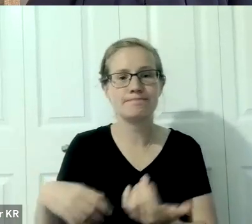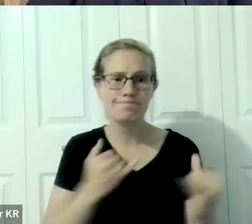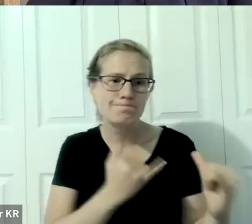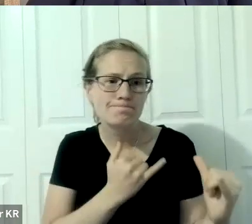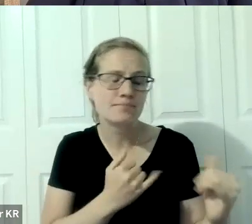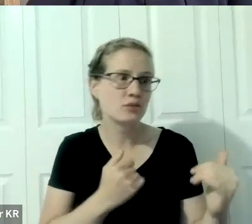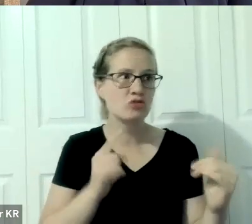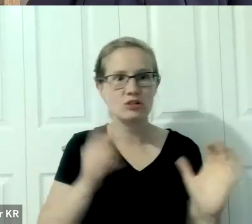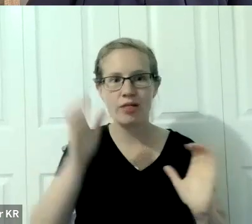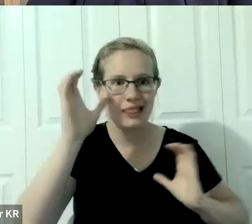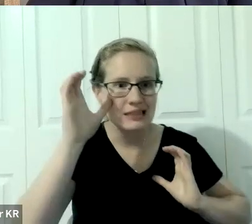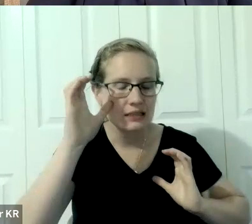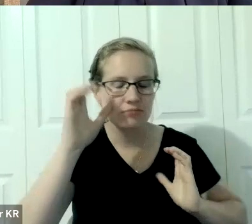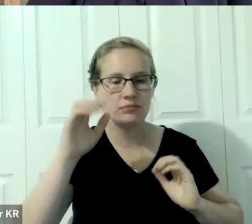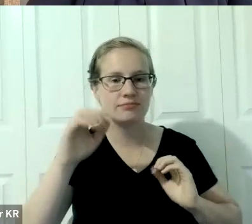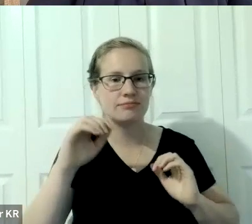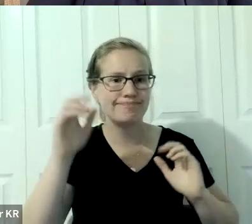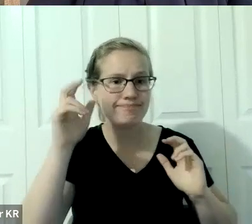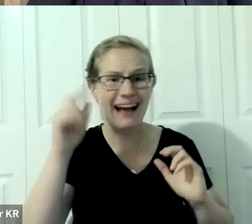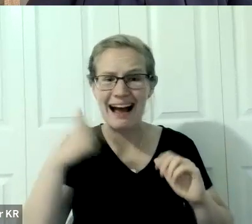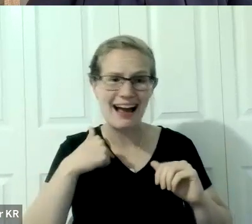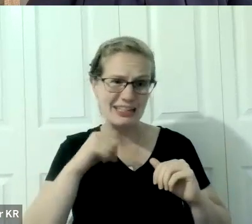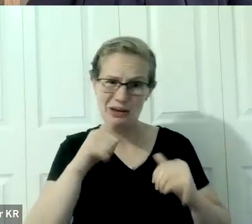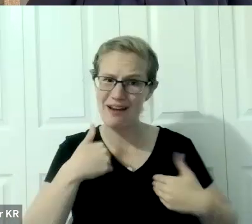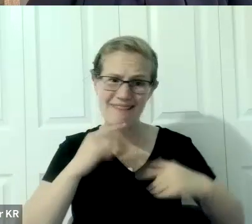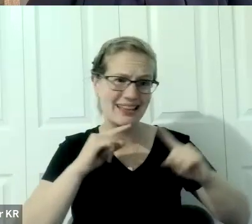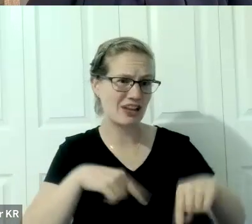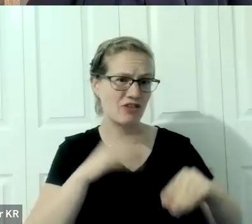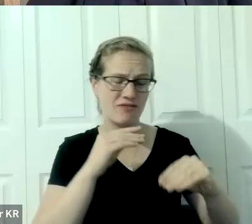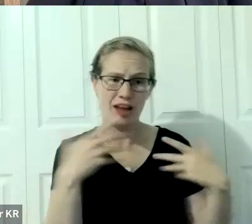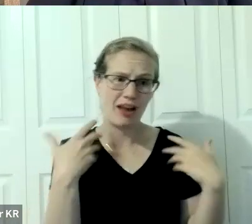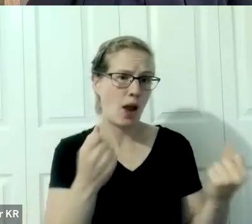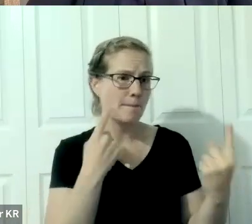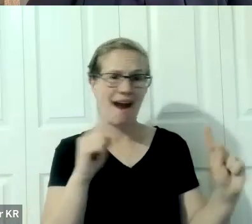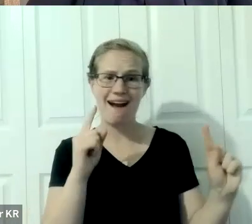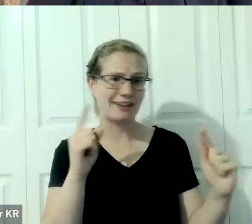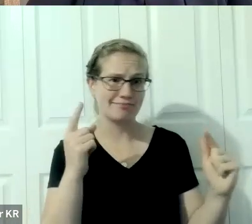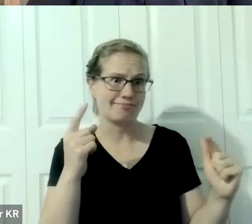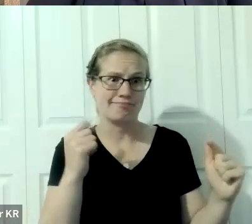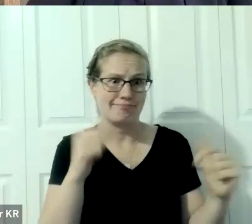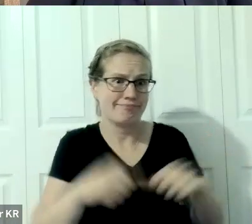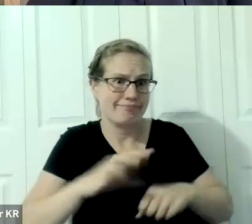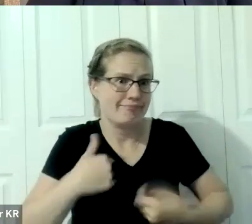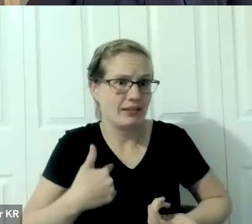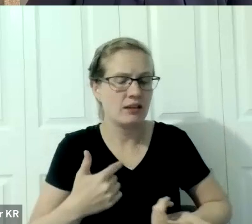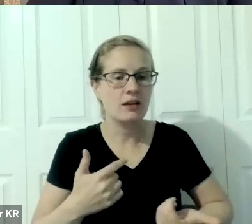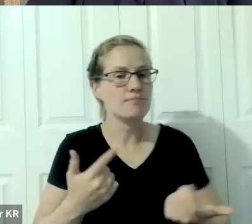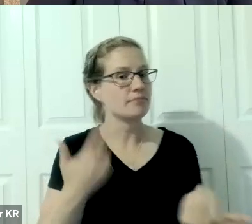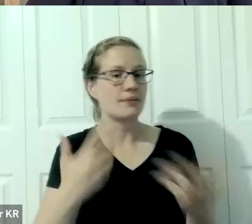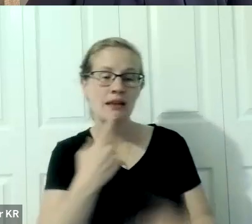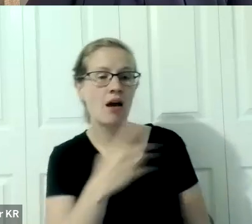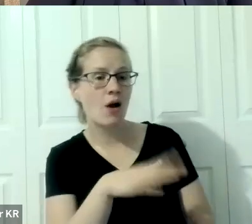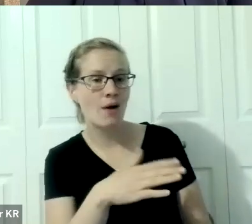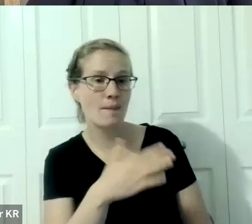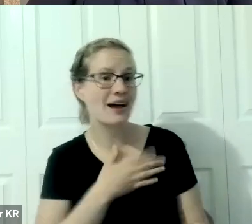listen and not because I don't have the answer that's going to cure them. You know, I might be able to say, hey,